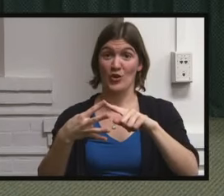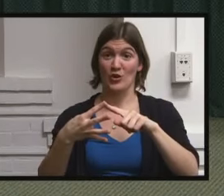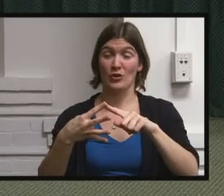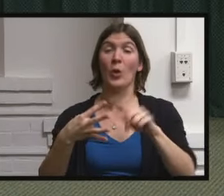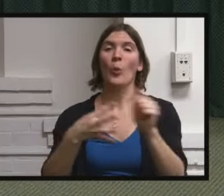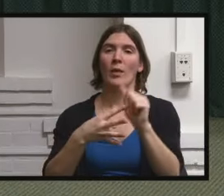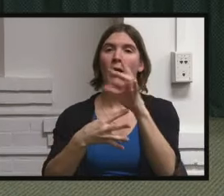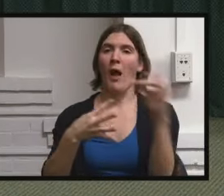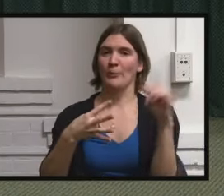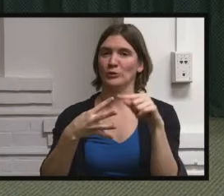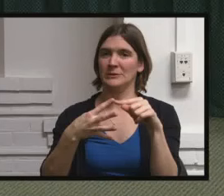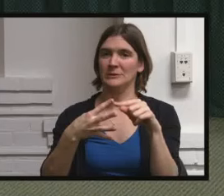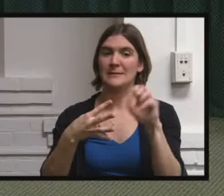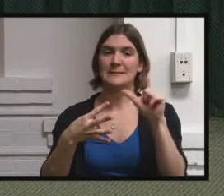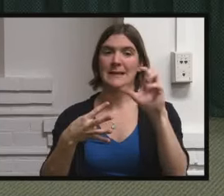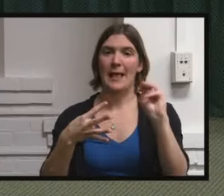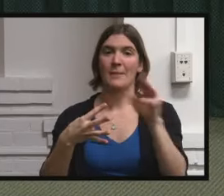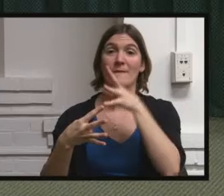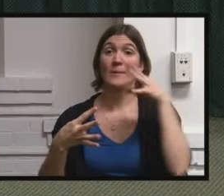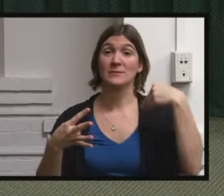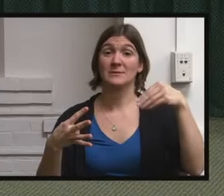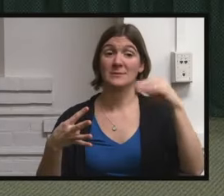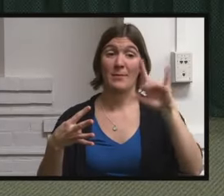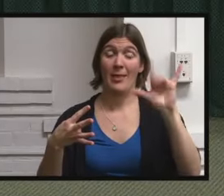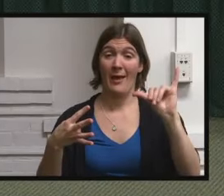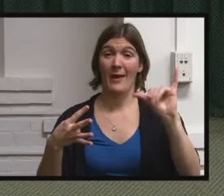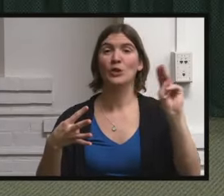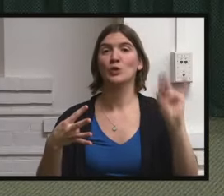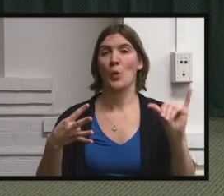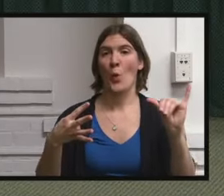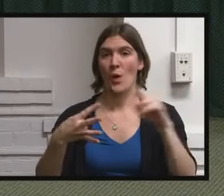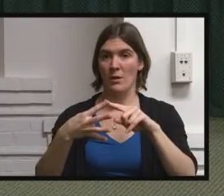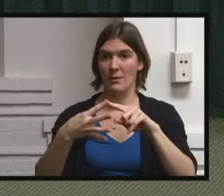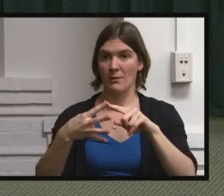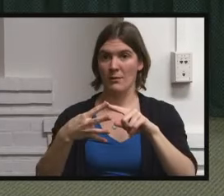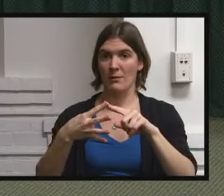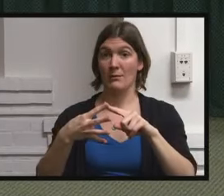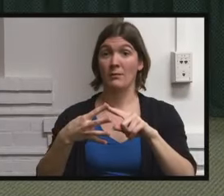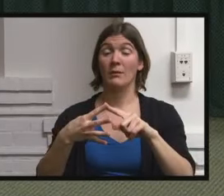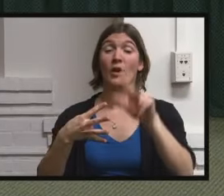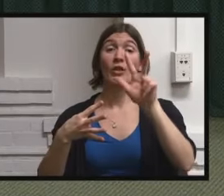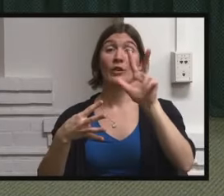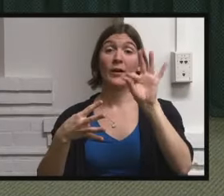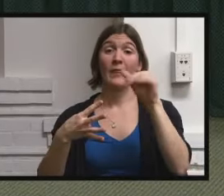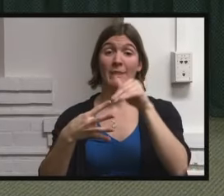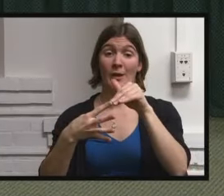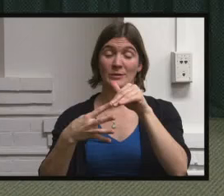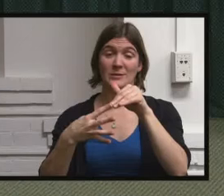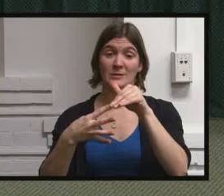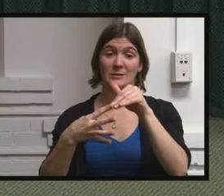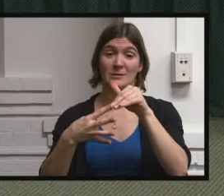with options from Salem Farm Supply of Salem, New York in the amount of